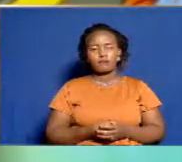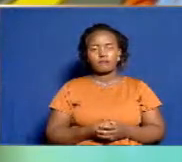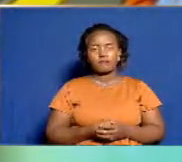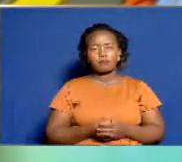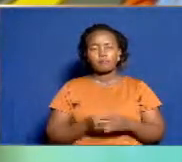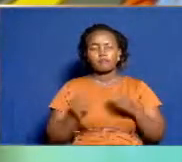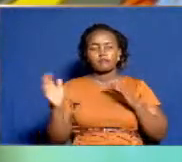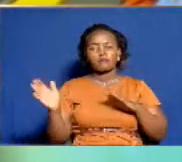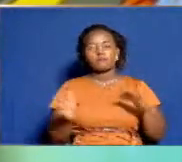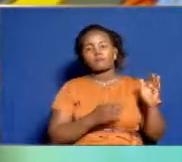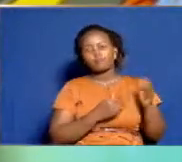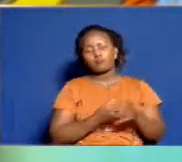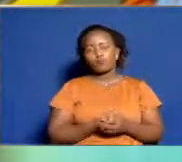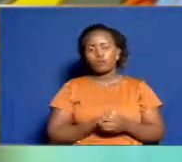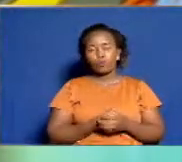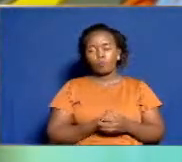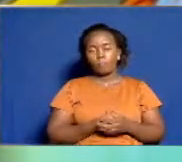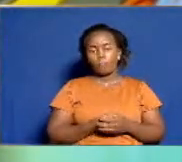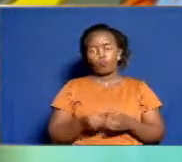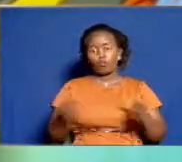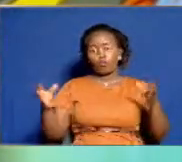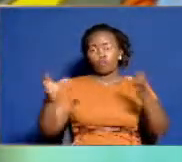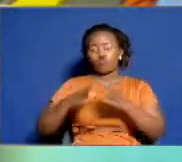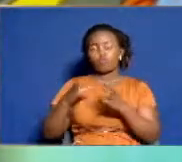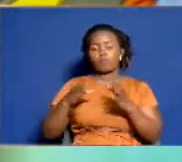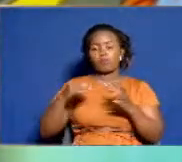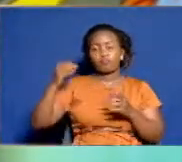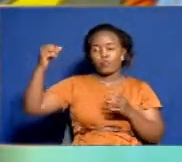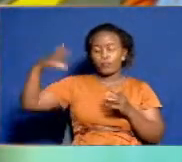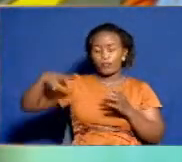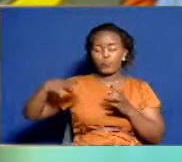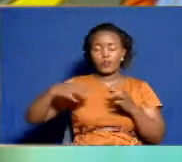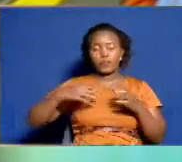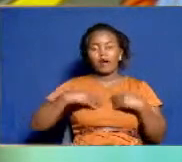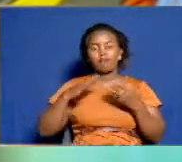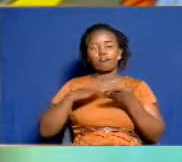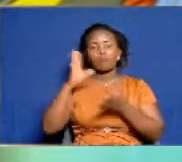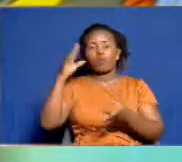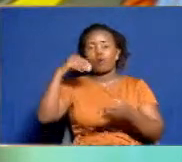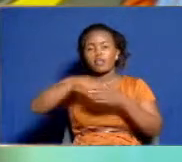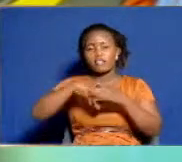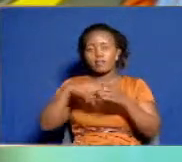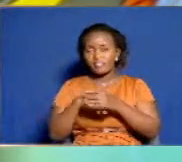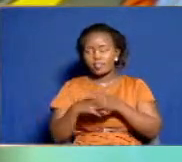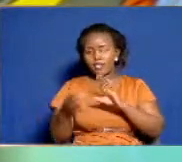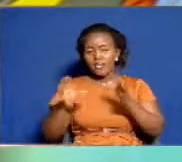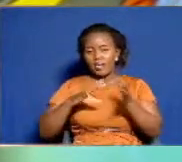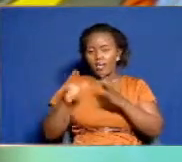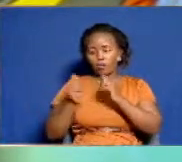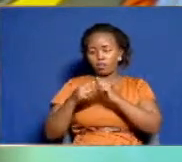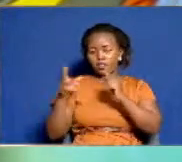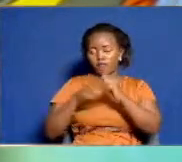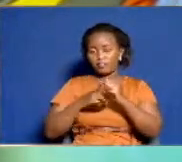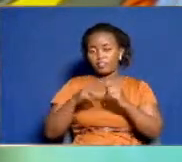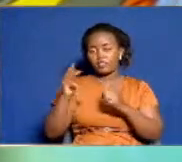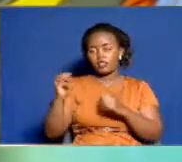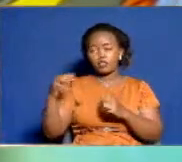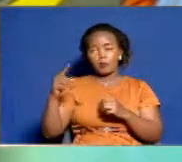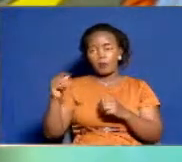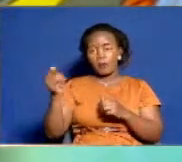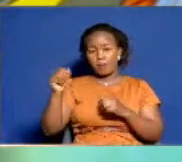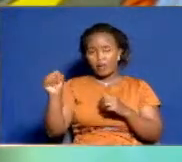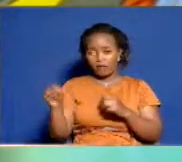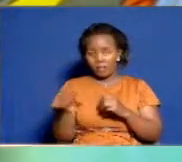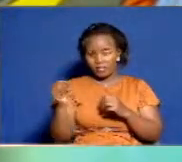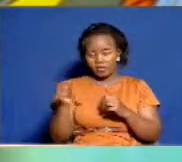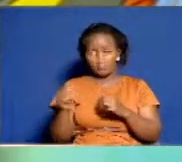The geothermal development company has struck a huge well estimated to yield about 17 megawatts equivalent of steam